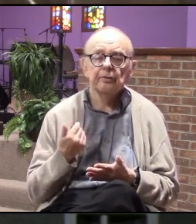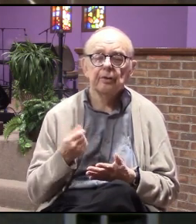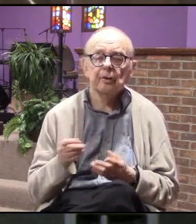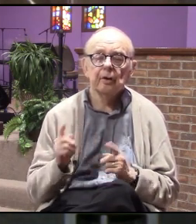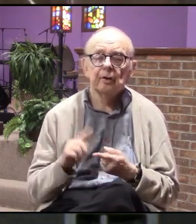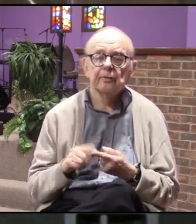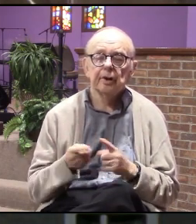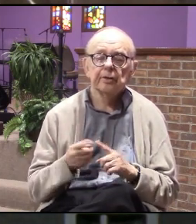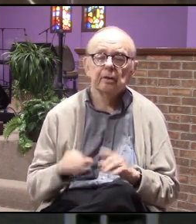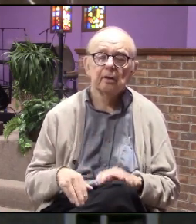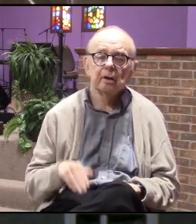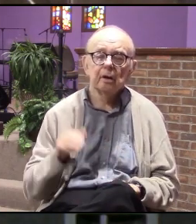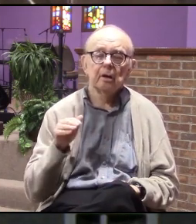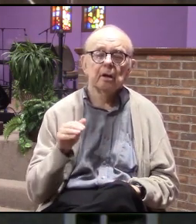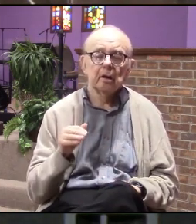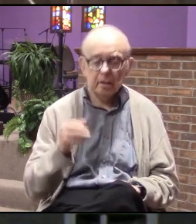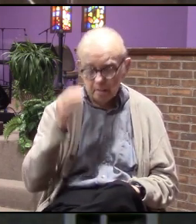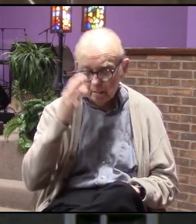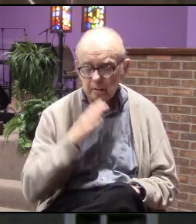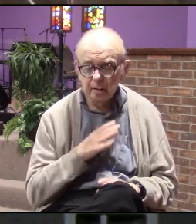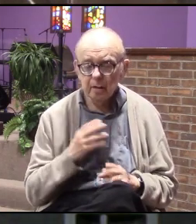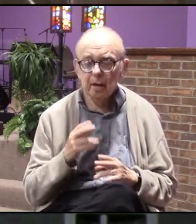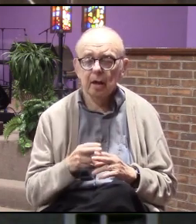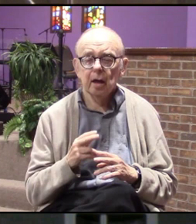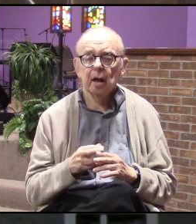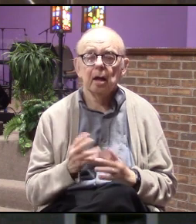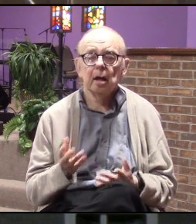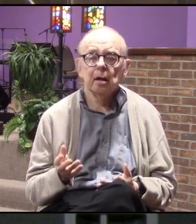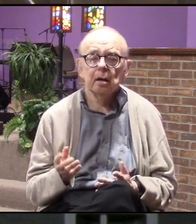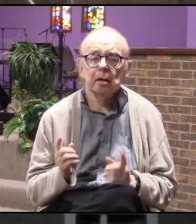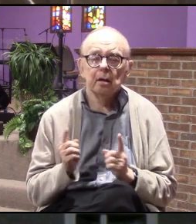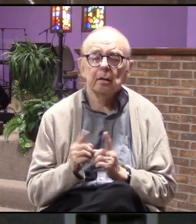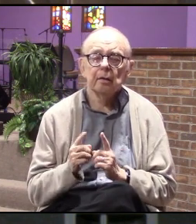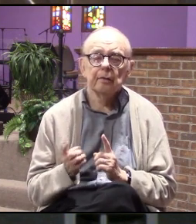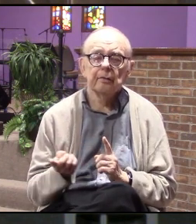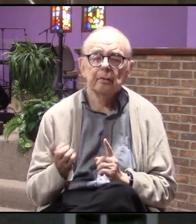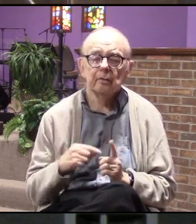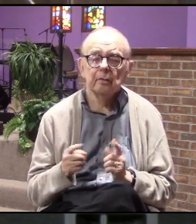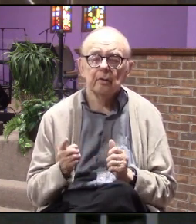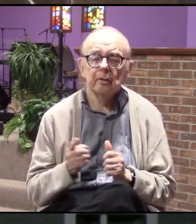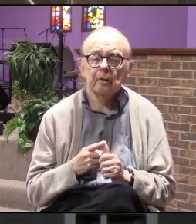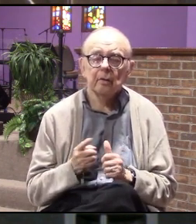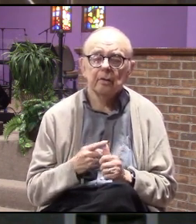with. One was a guy, Trevor, which I met when I first